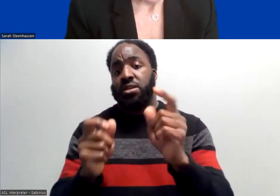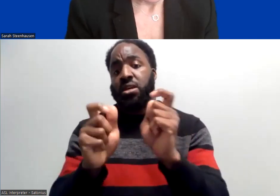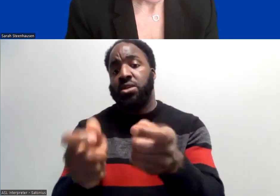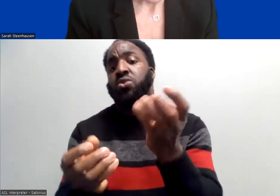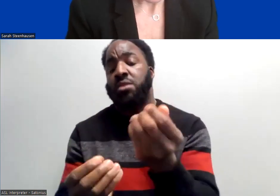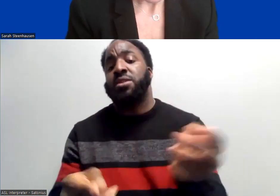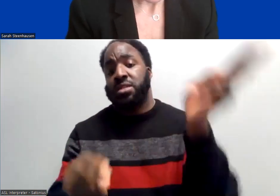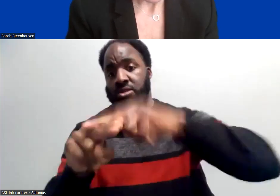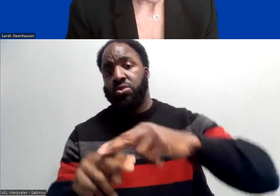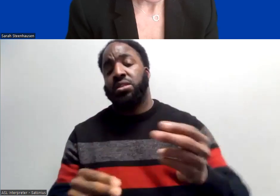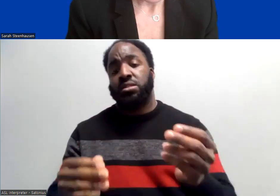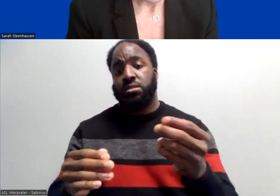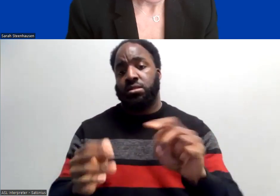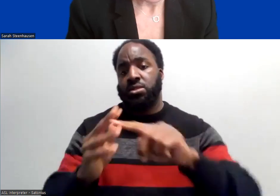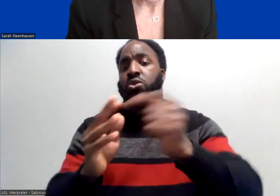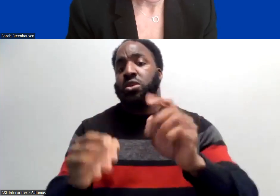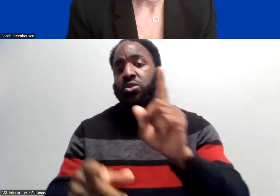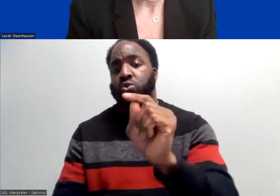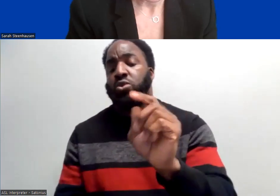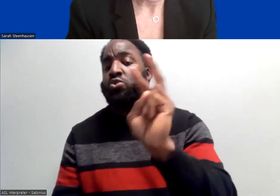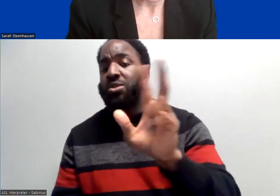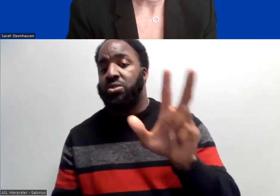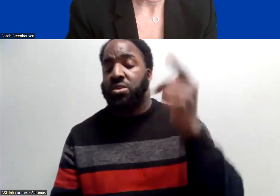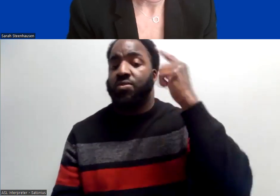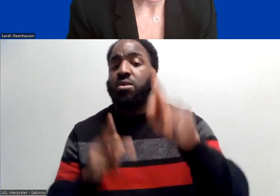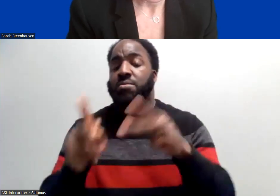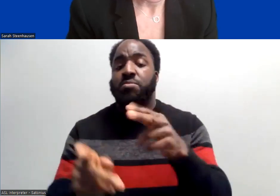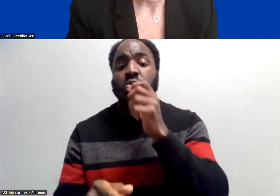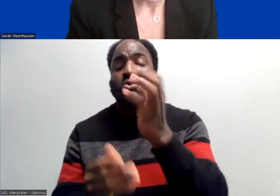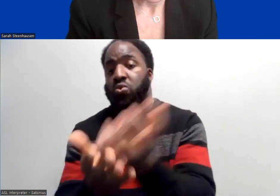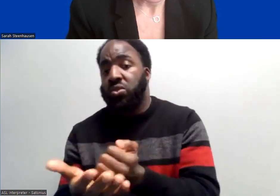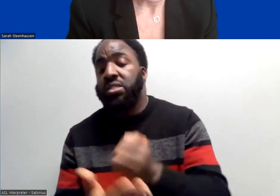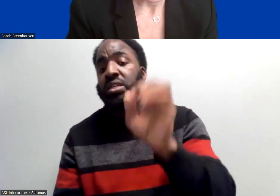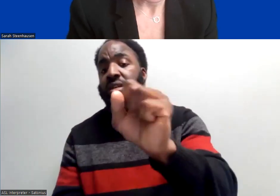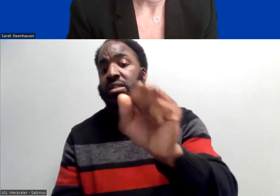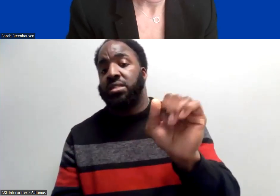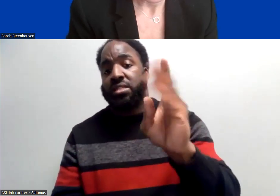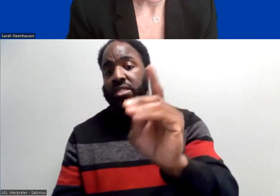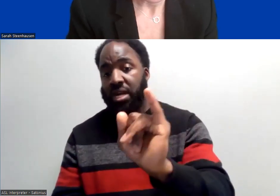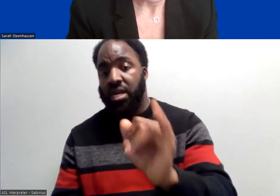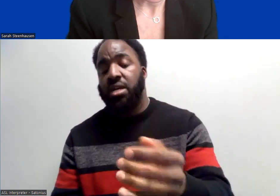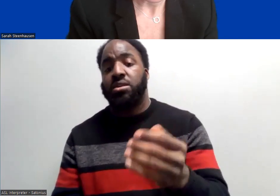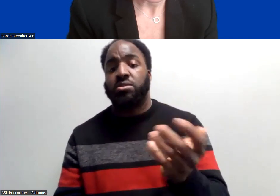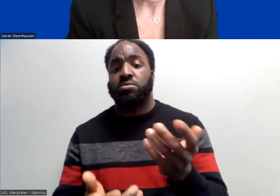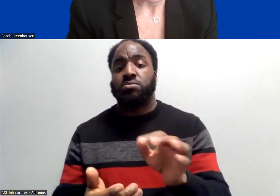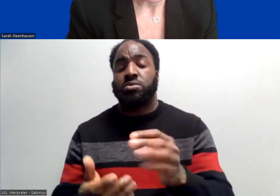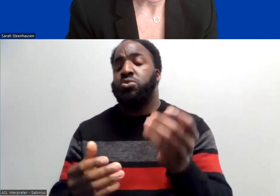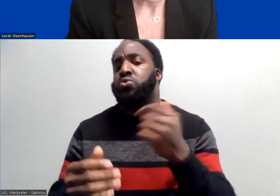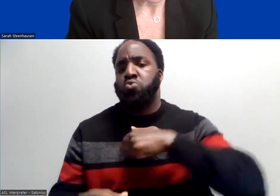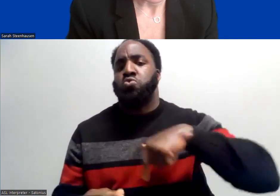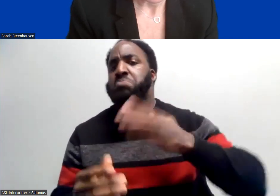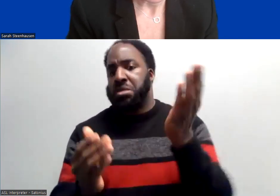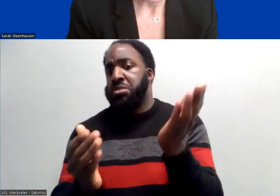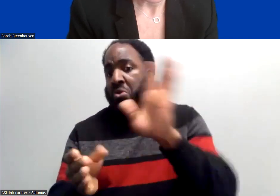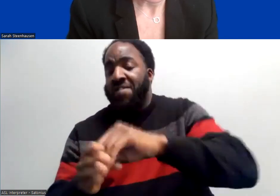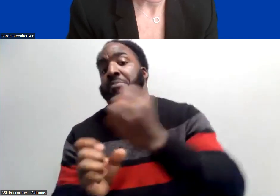in 2023 for folks that receive SSI. We were part of making that happen. We're really excited